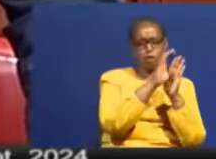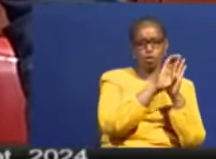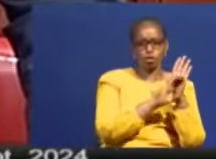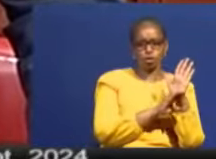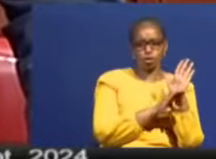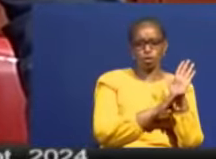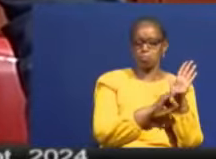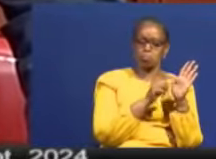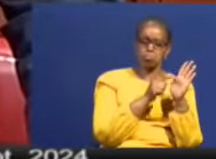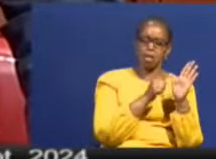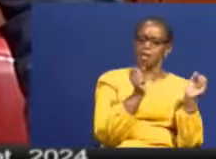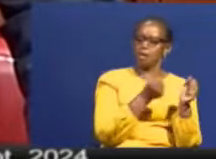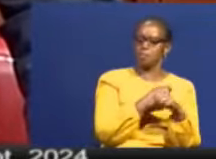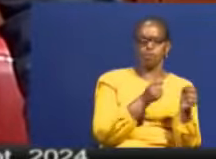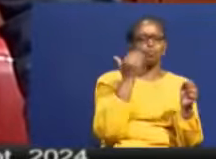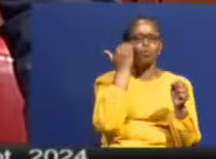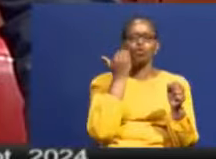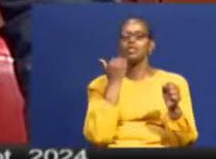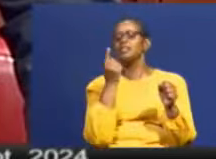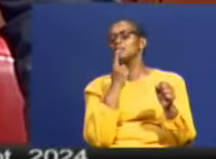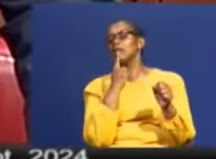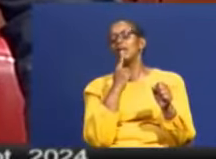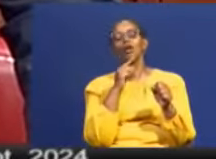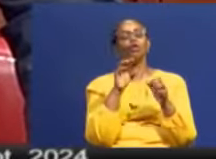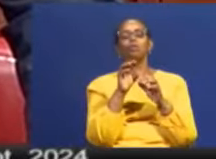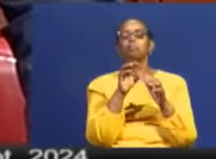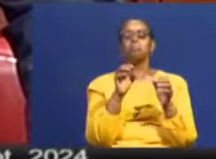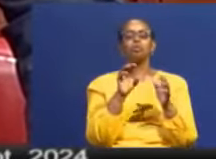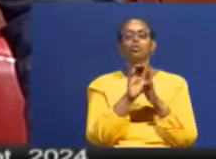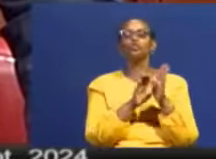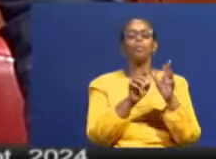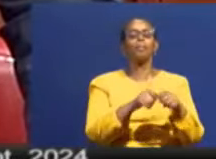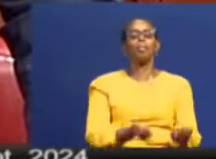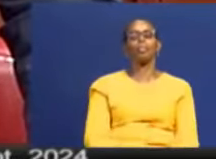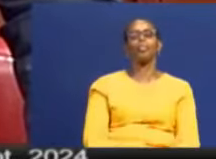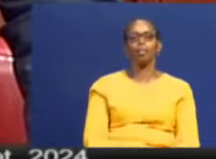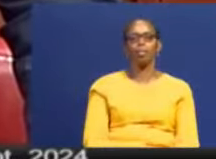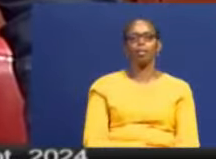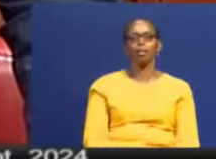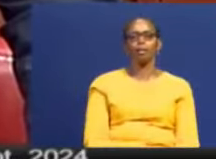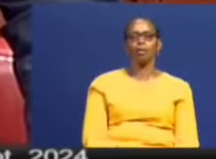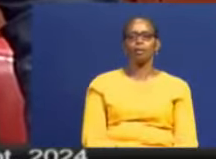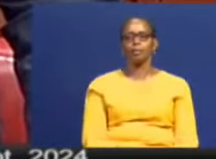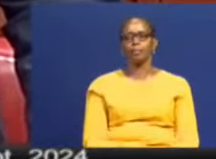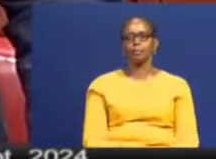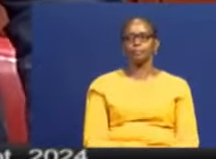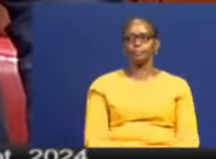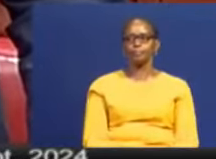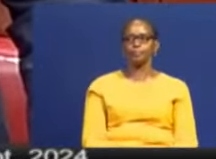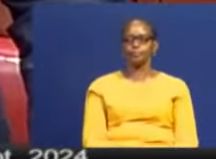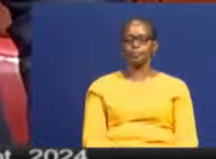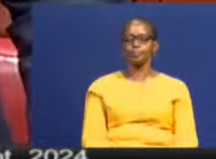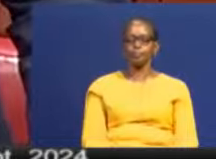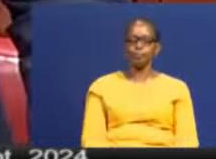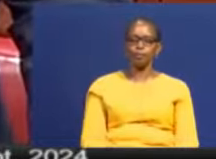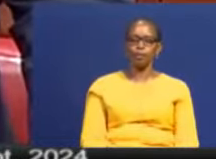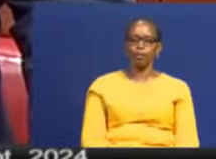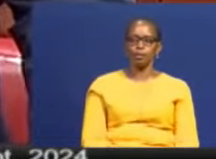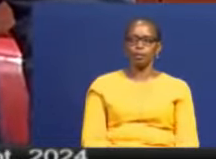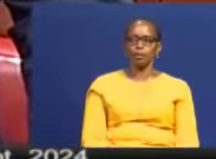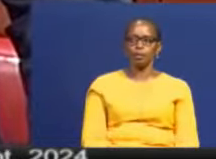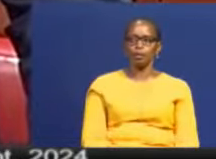be unconstitutional. It will be along the lines of having entrenched the judiciary fund, and that then should be a proper